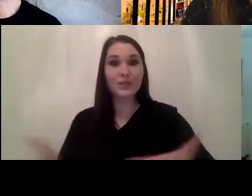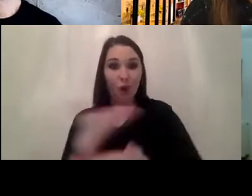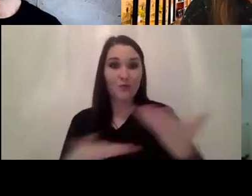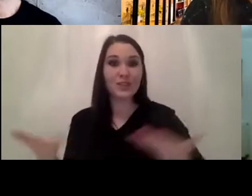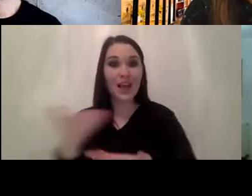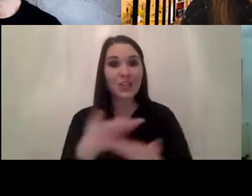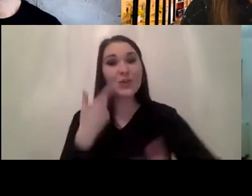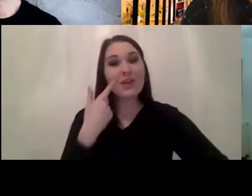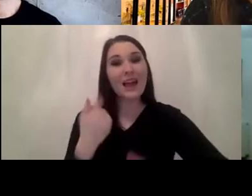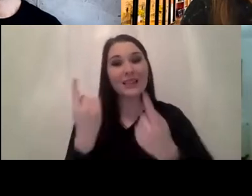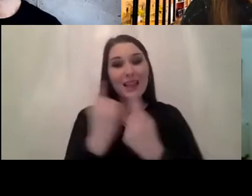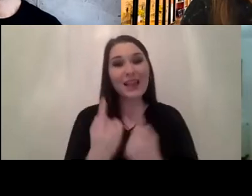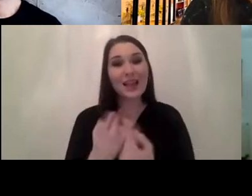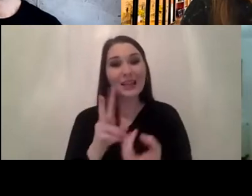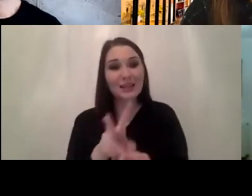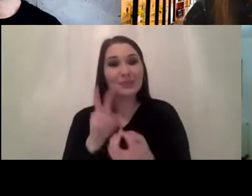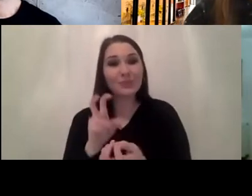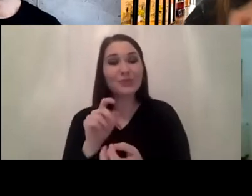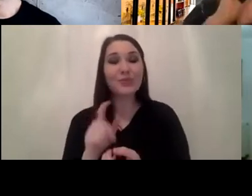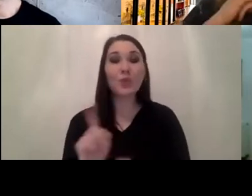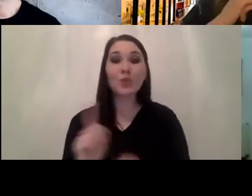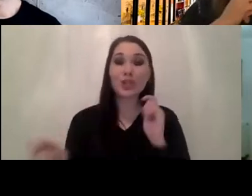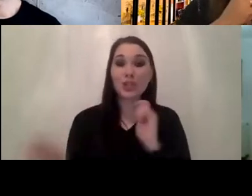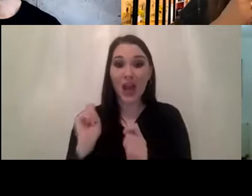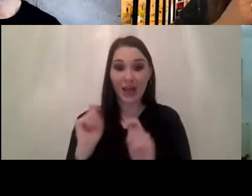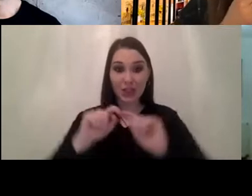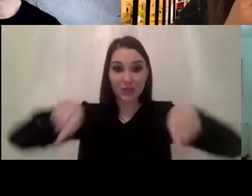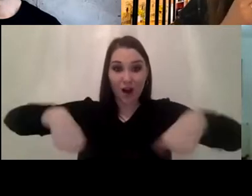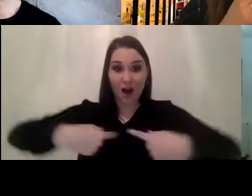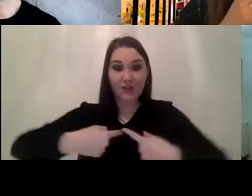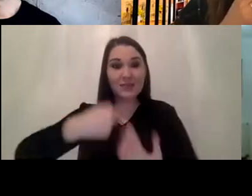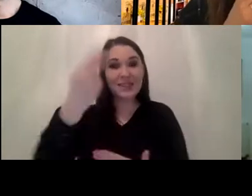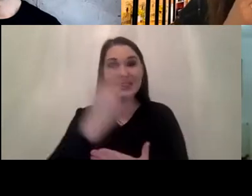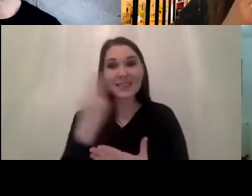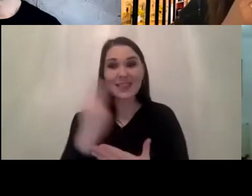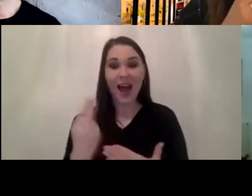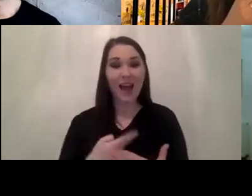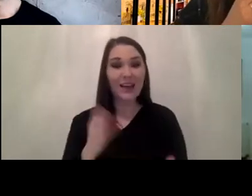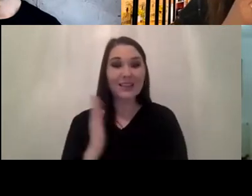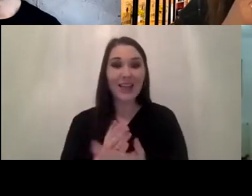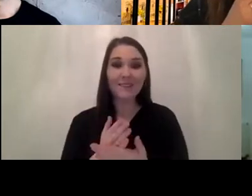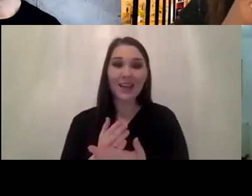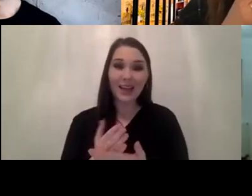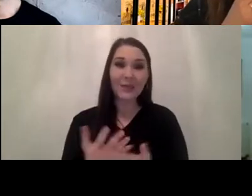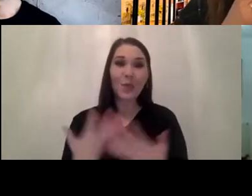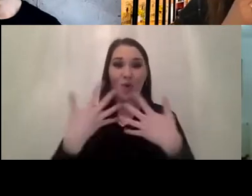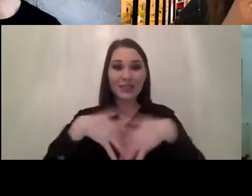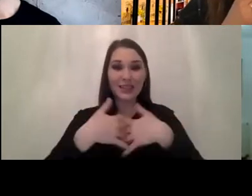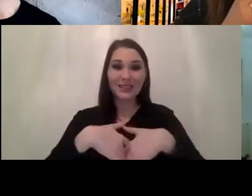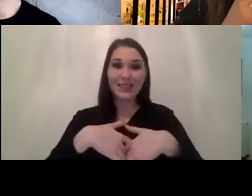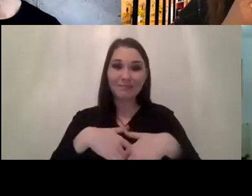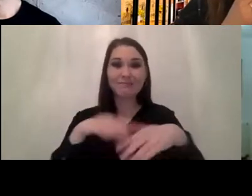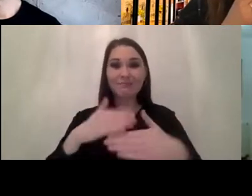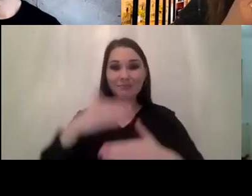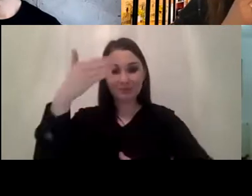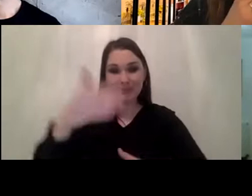it. I guess what's changed for us is our design has definitely become more systemized. We never had